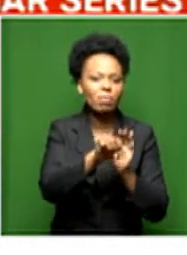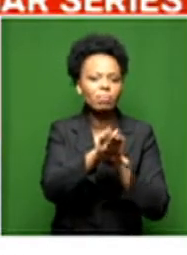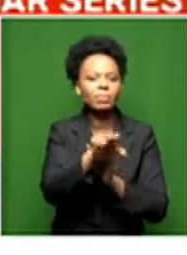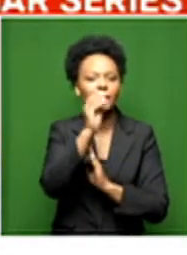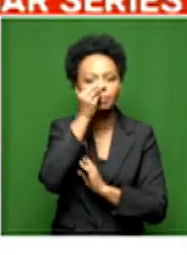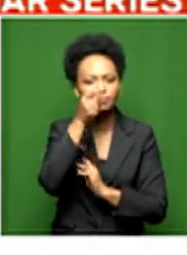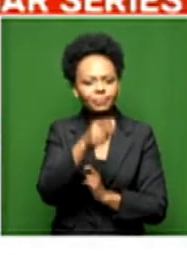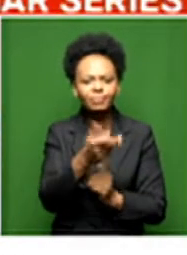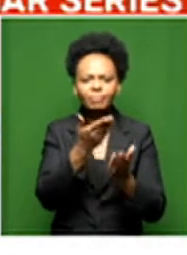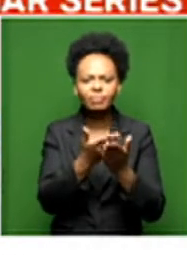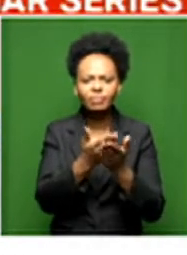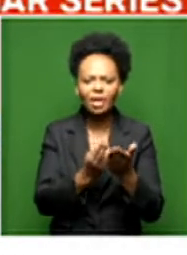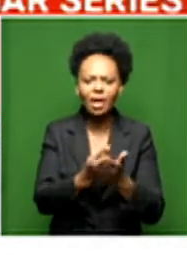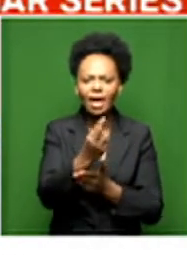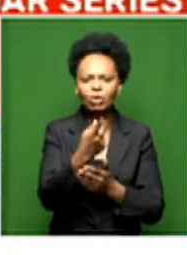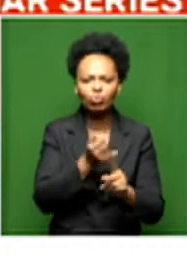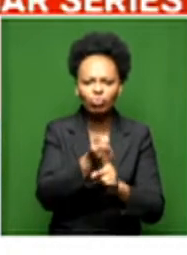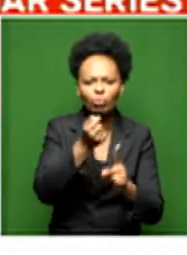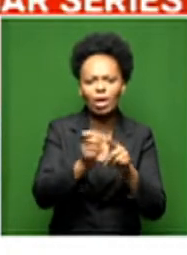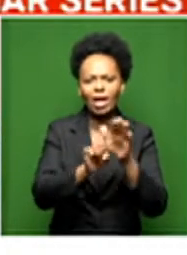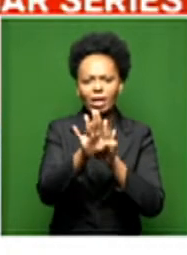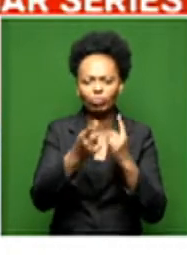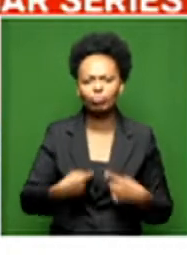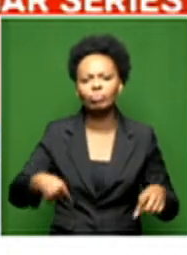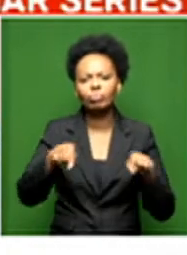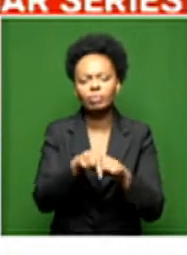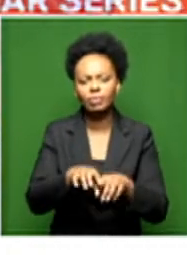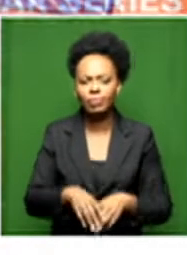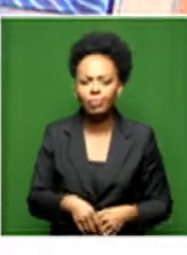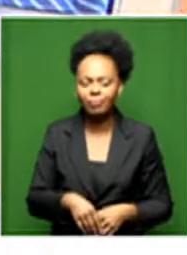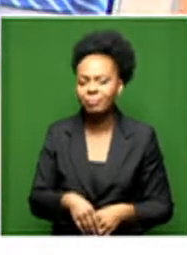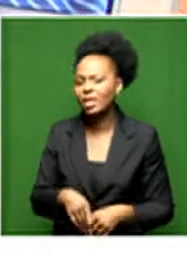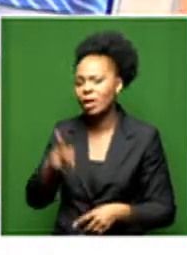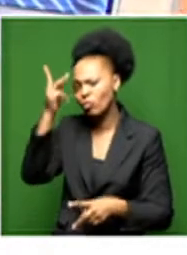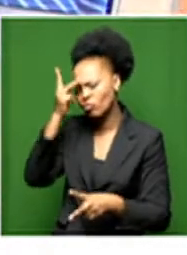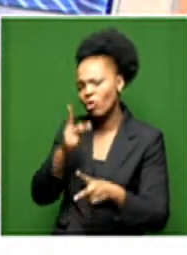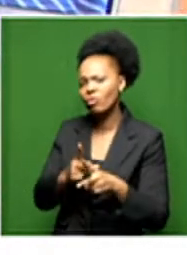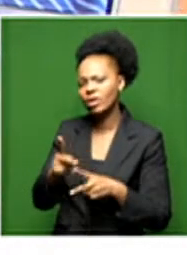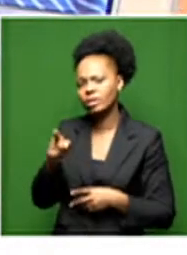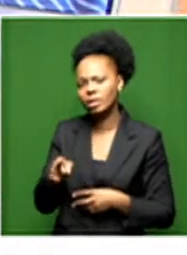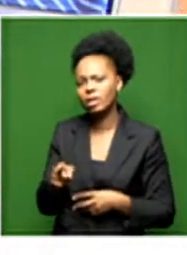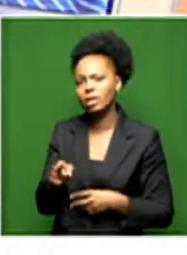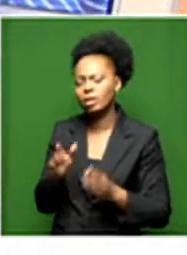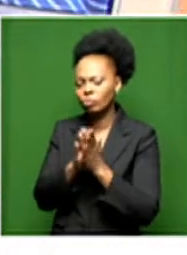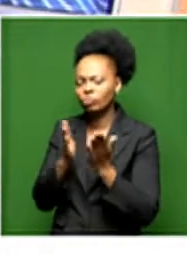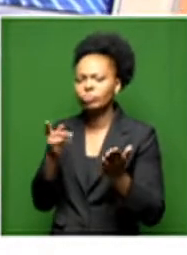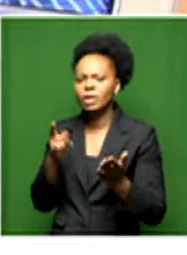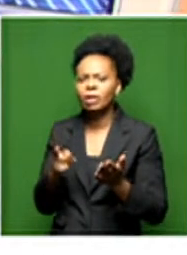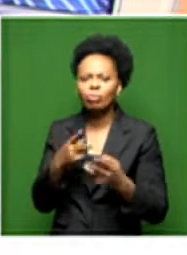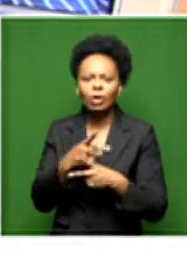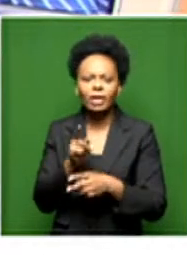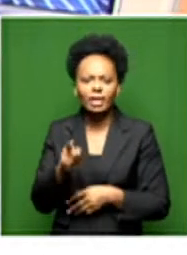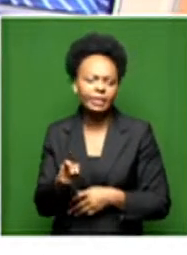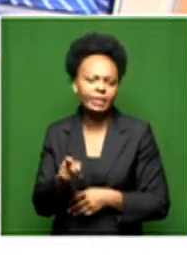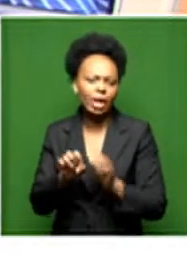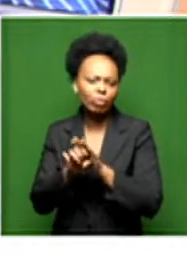to try and advocate this. You know, Professor, product approached has been used in so many